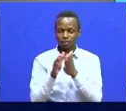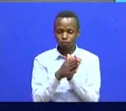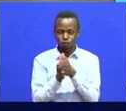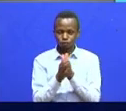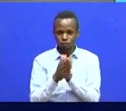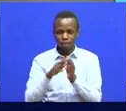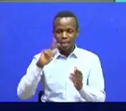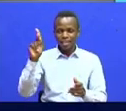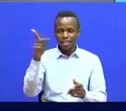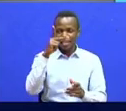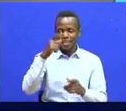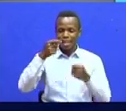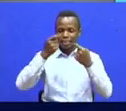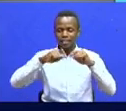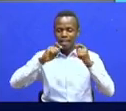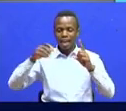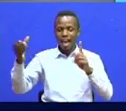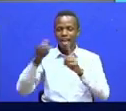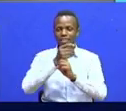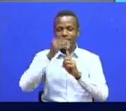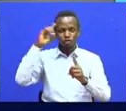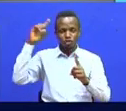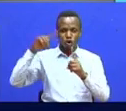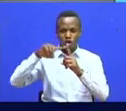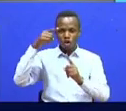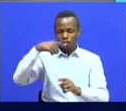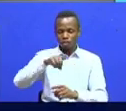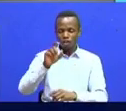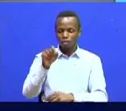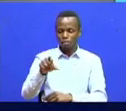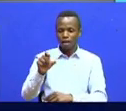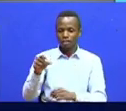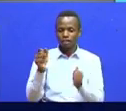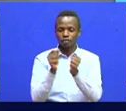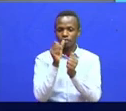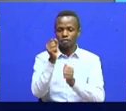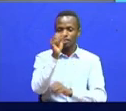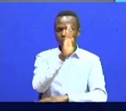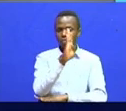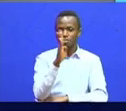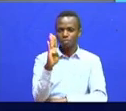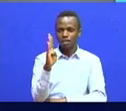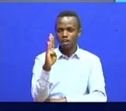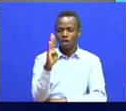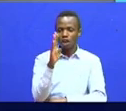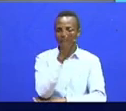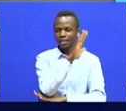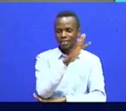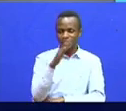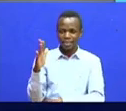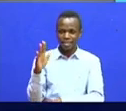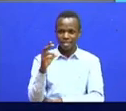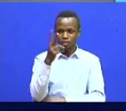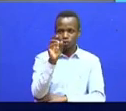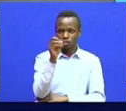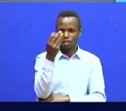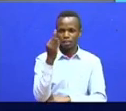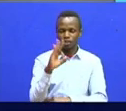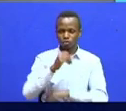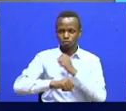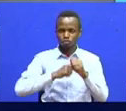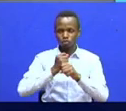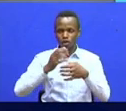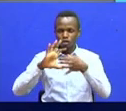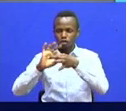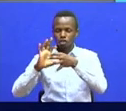as Kenya makes its efforts to achieve its goals of planting 15 billion trees by the year 2032, there have been joint efforts